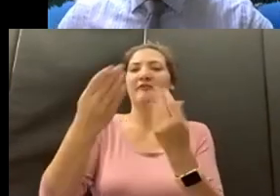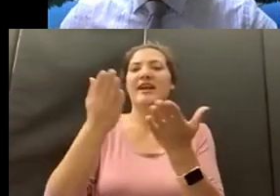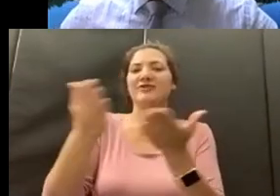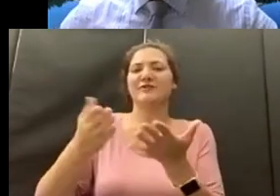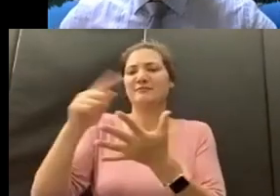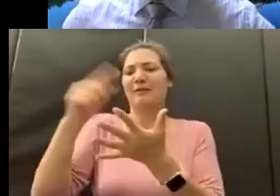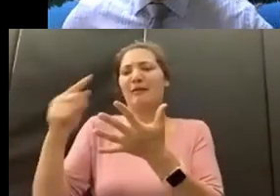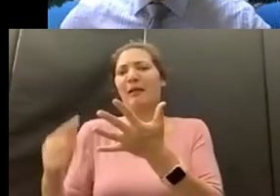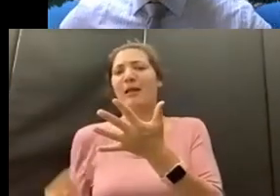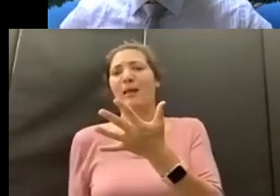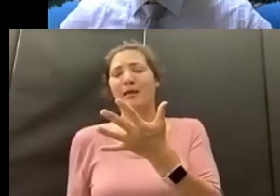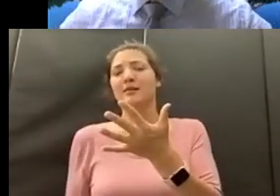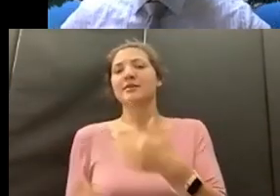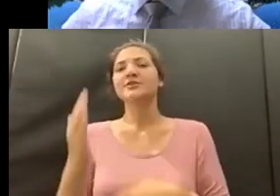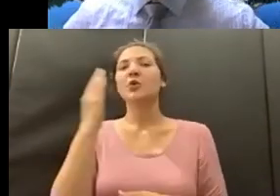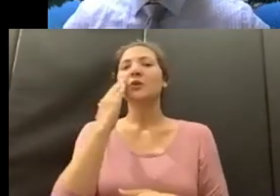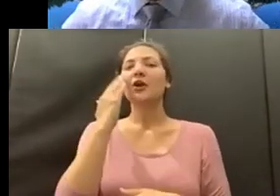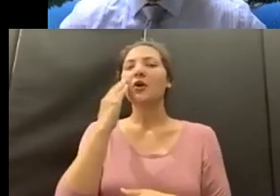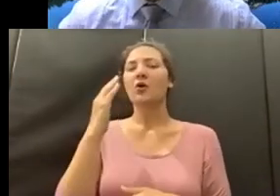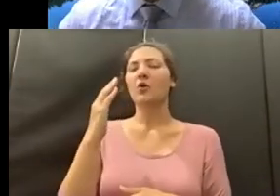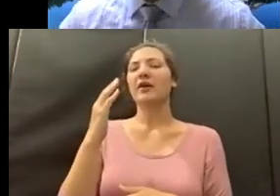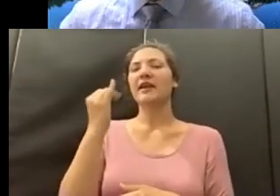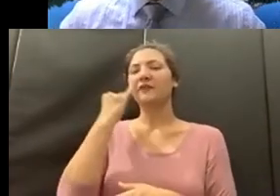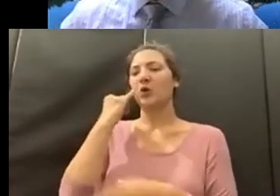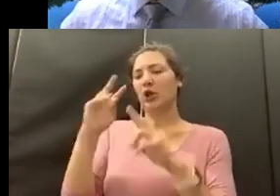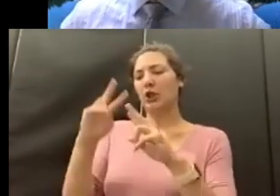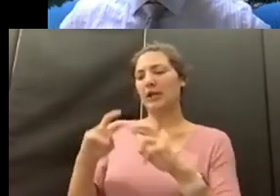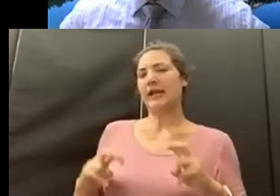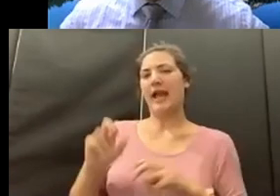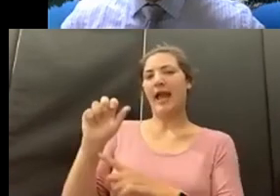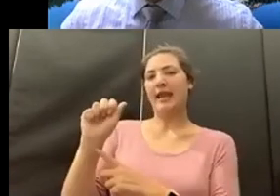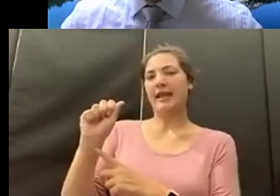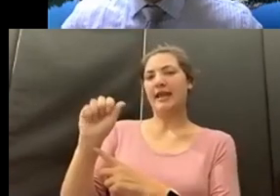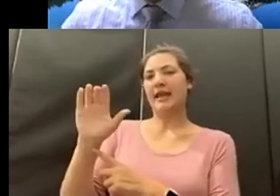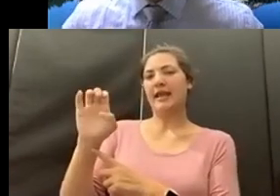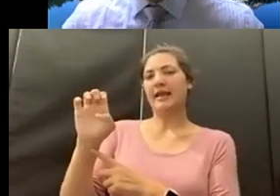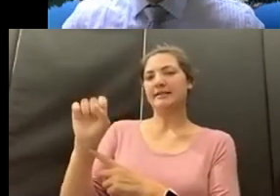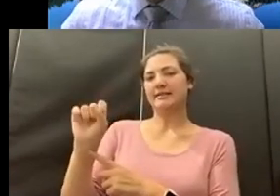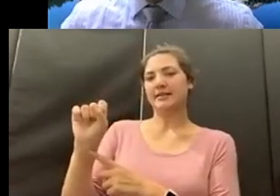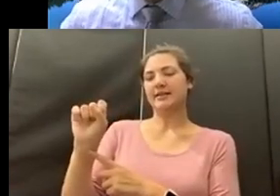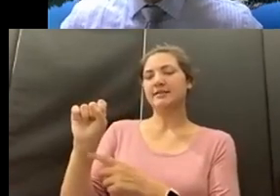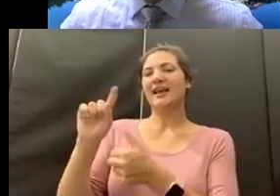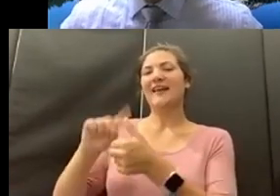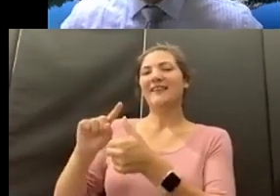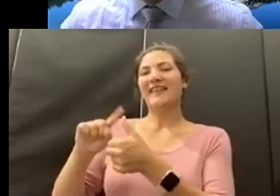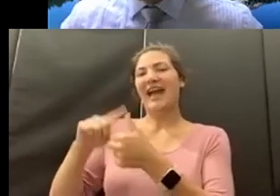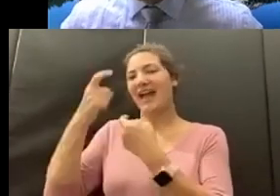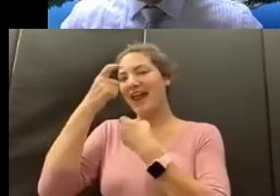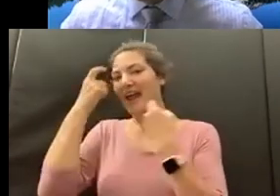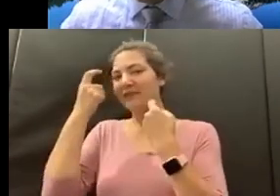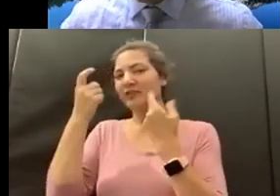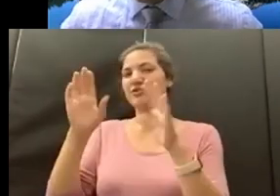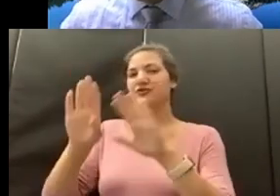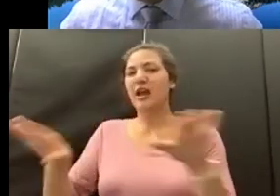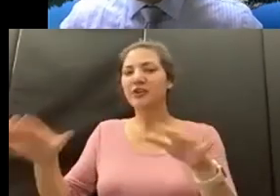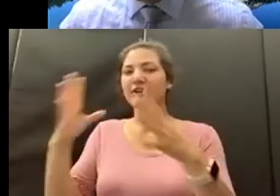fits together. We know that kids that have had these adverse childhood experiences are more likely to experience physical health issues. They're